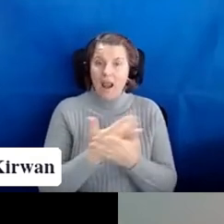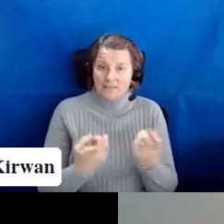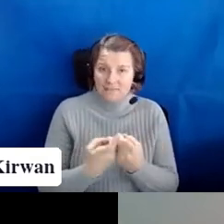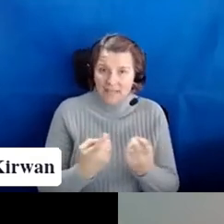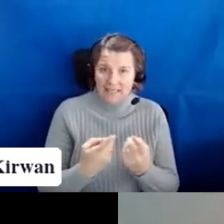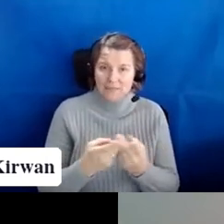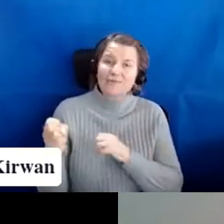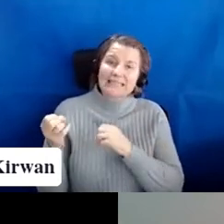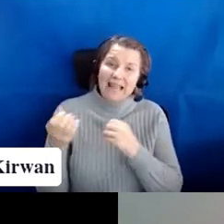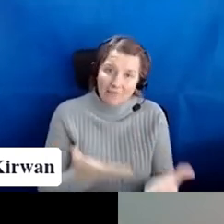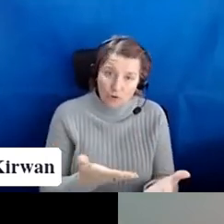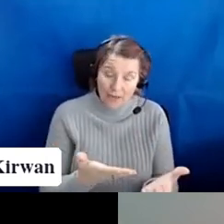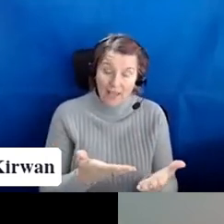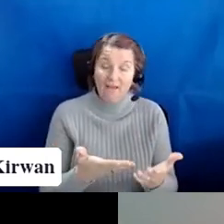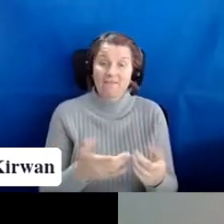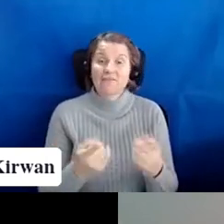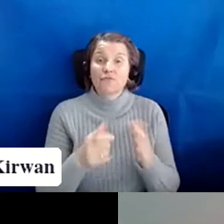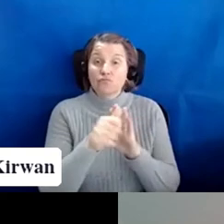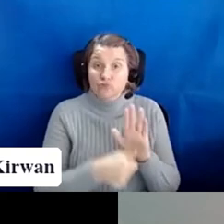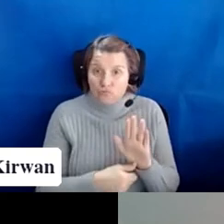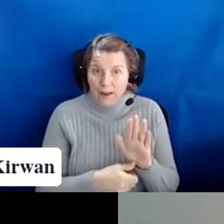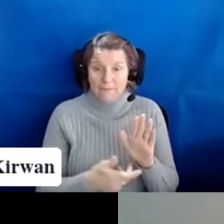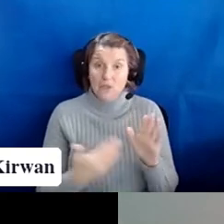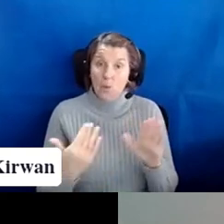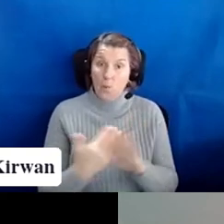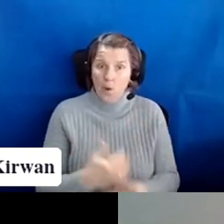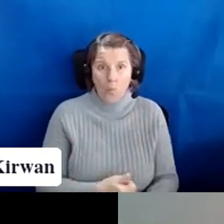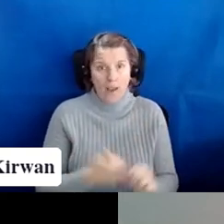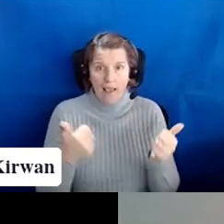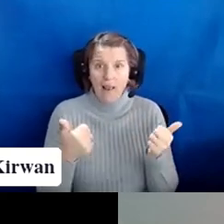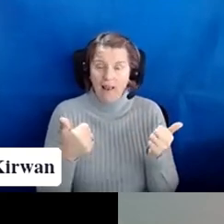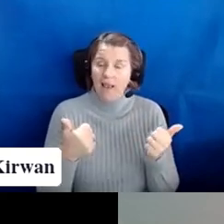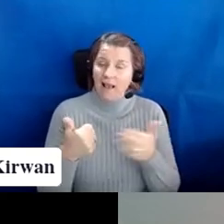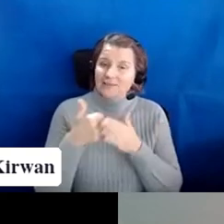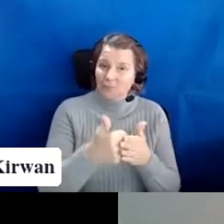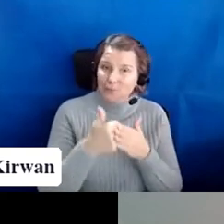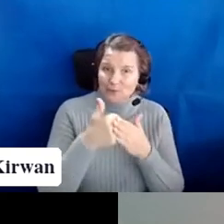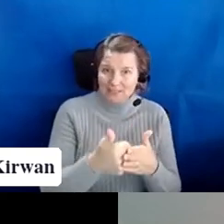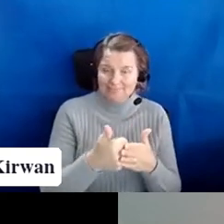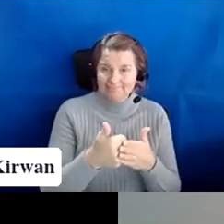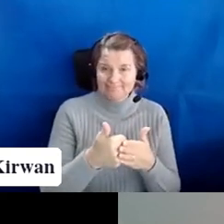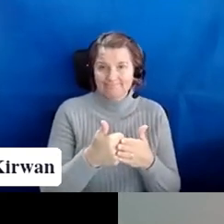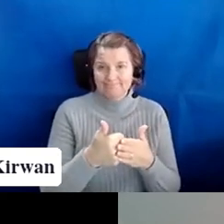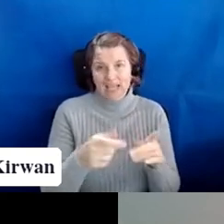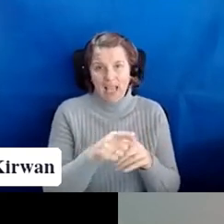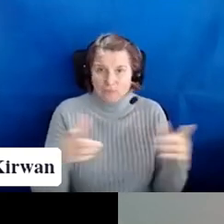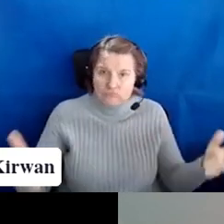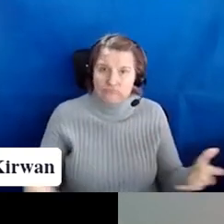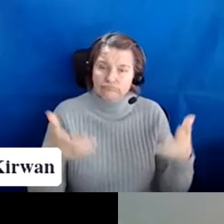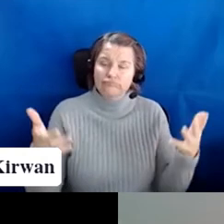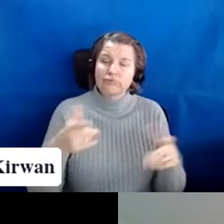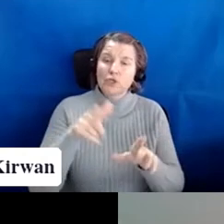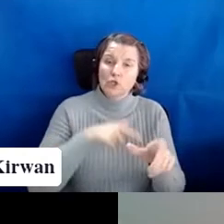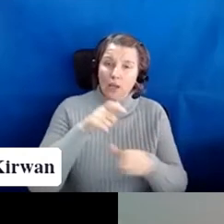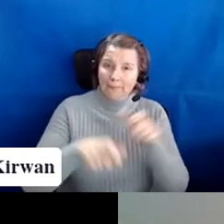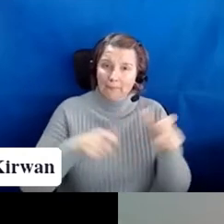the delivery of these programs that seem to be working really well in kind of supporting and enhancing young people's chances to get